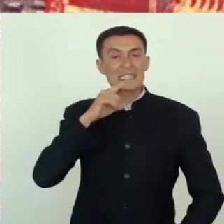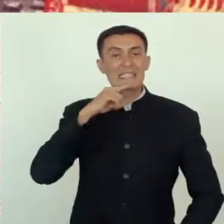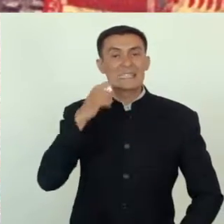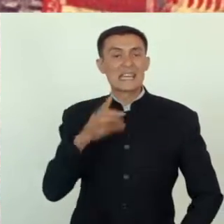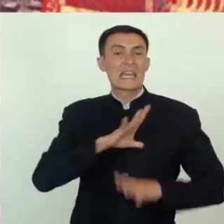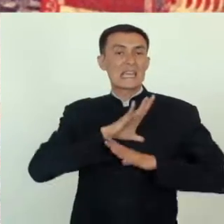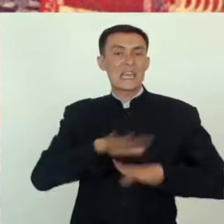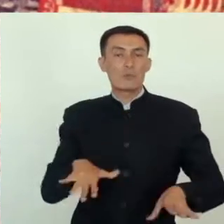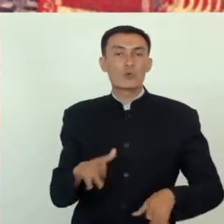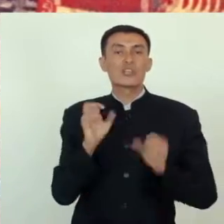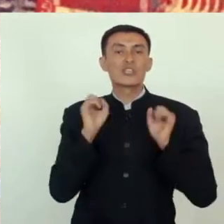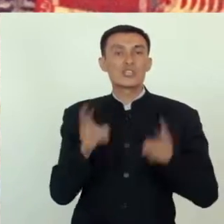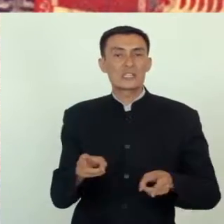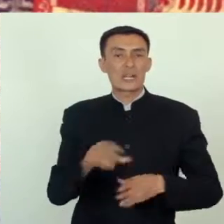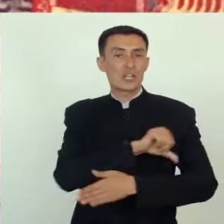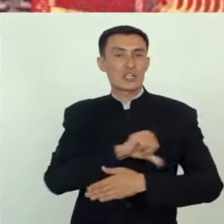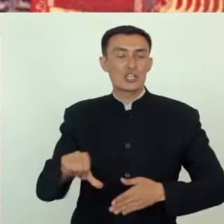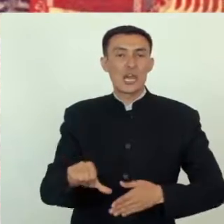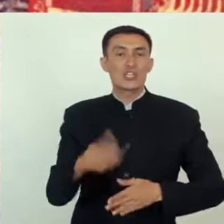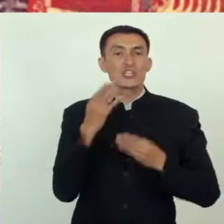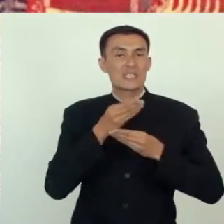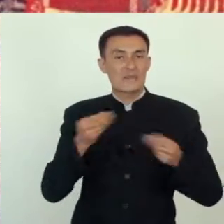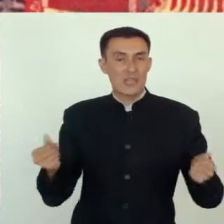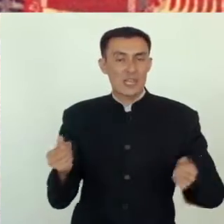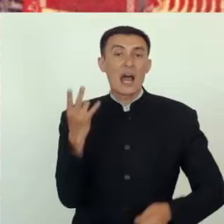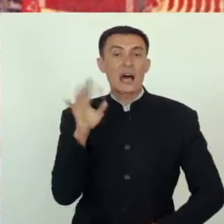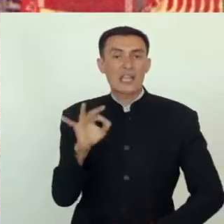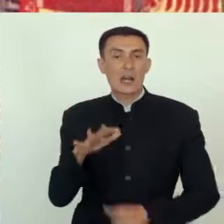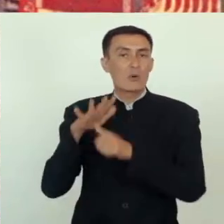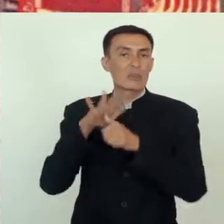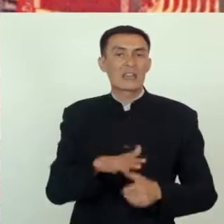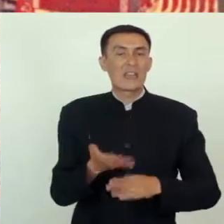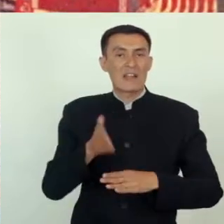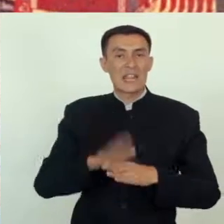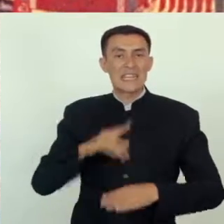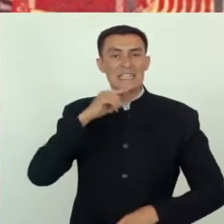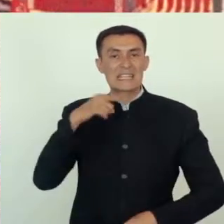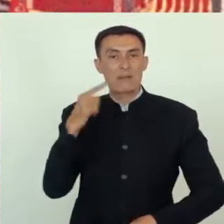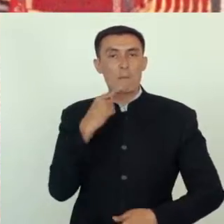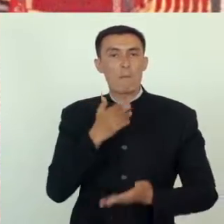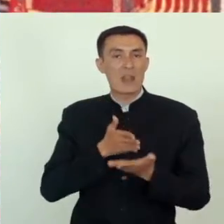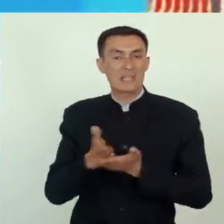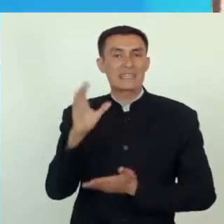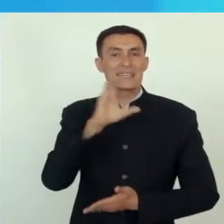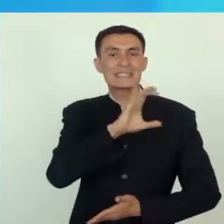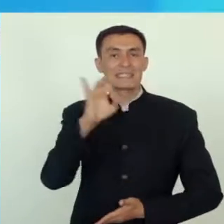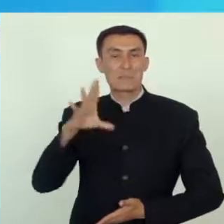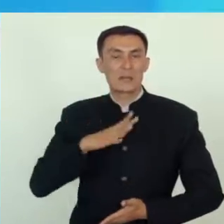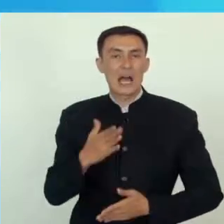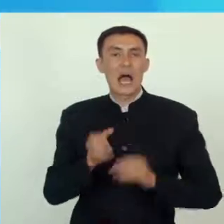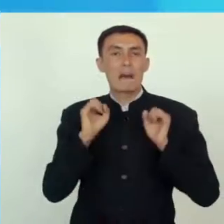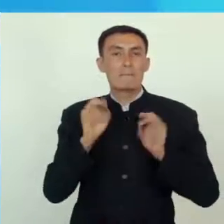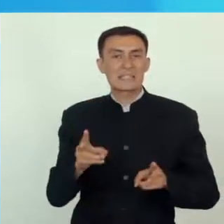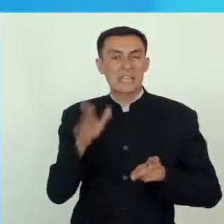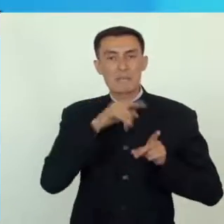Under the pressure of the language policy of the USSR, and at a critical moment in its evolution, the Kazakh language experienced a dangerous period